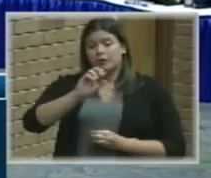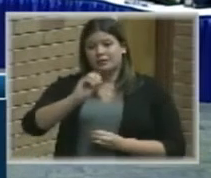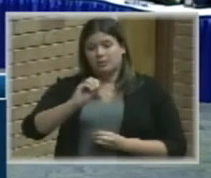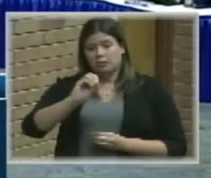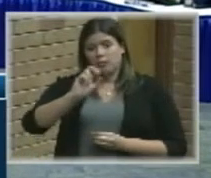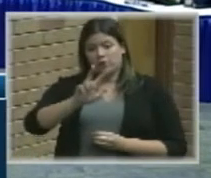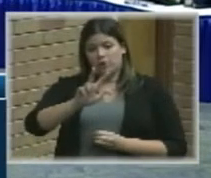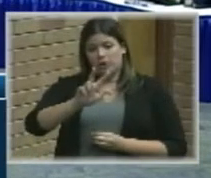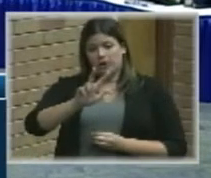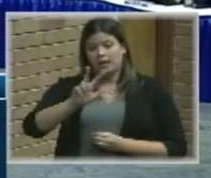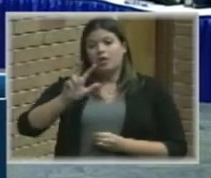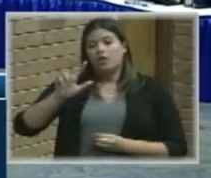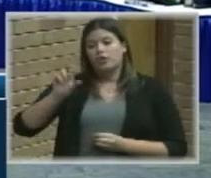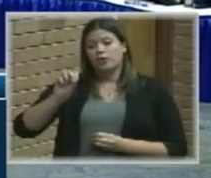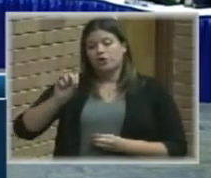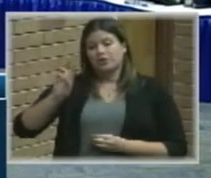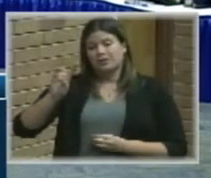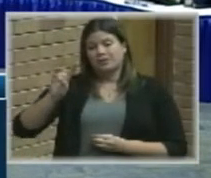303-3060,